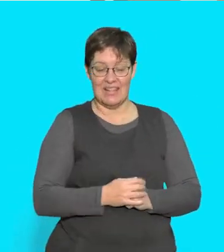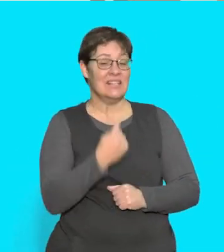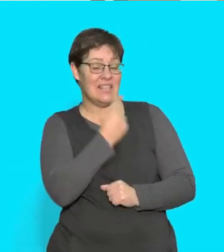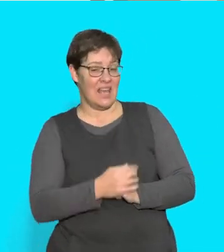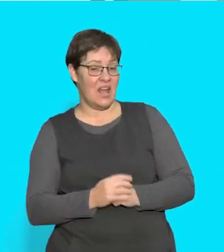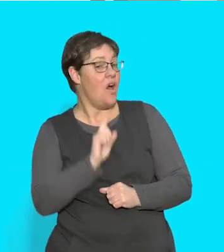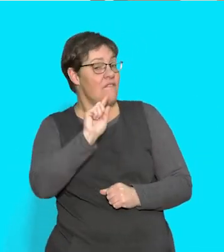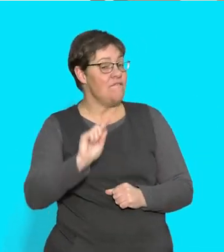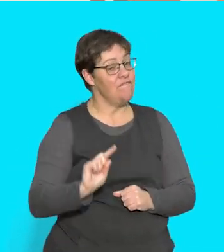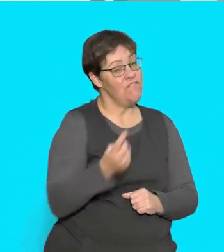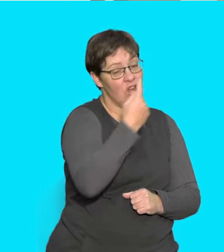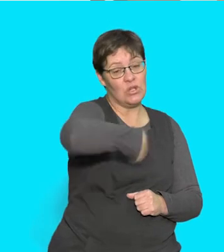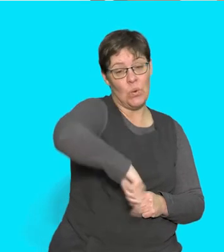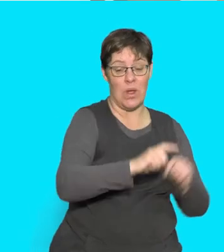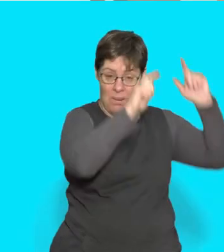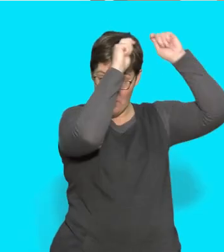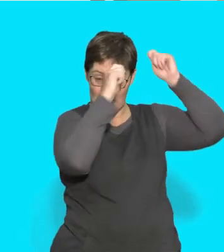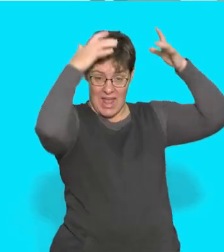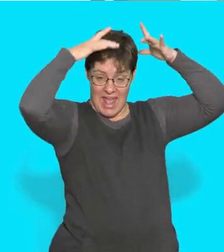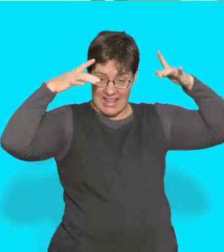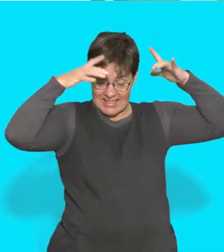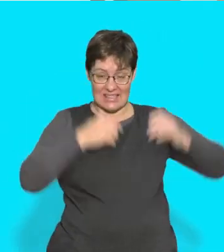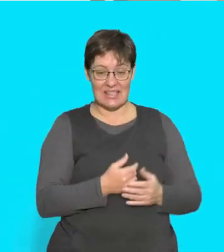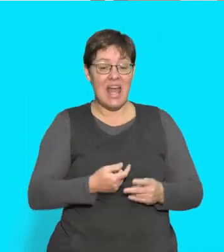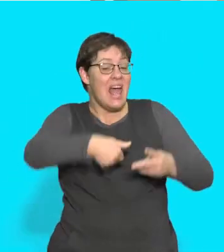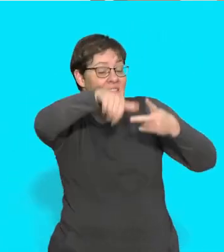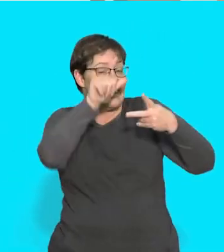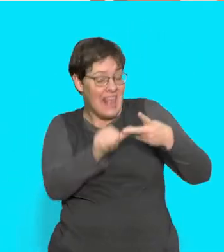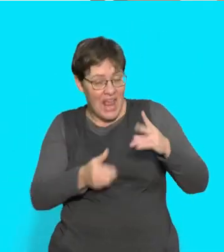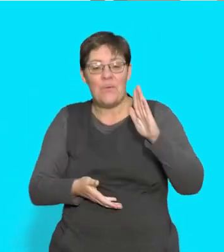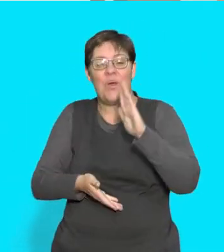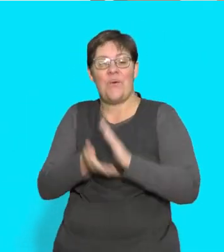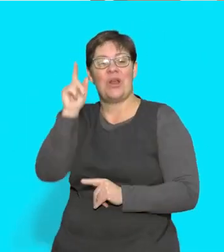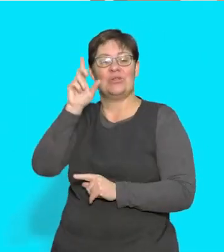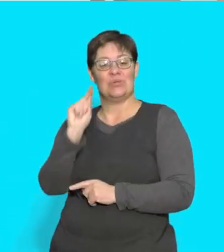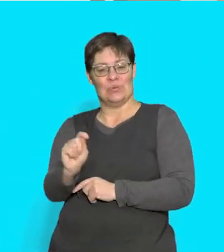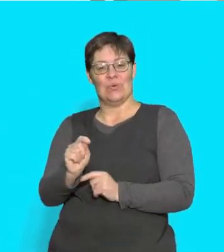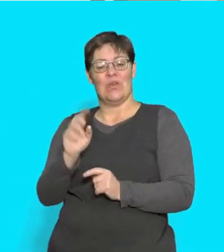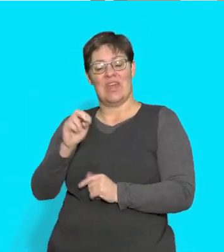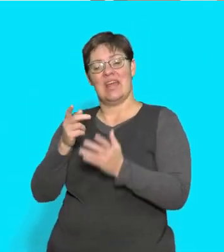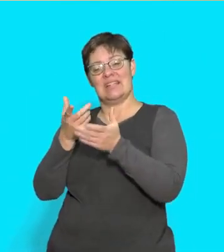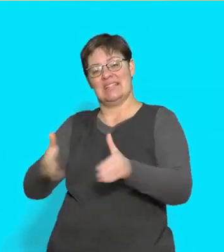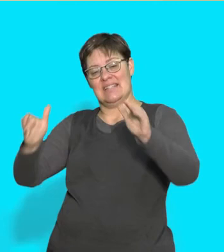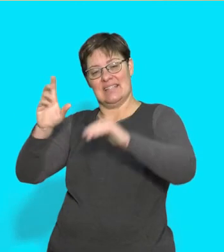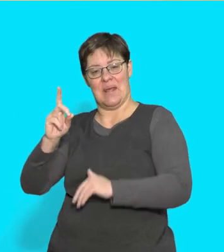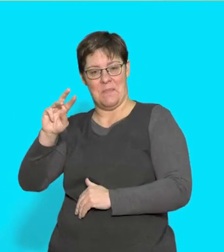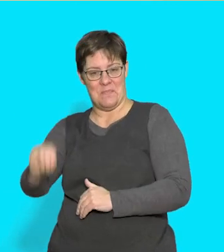Say, first we put on our hats, then we went to the dam.